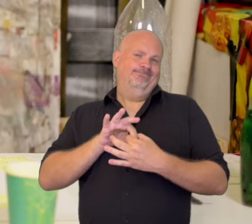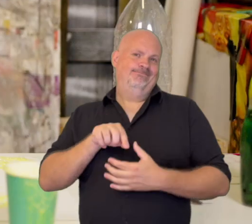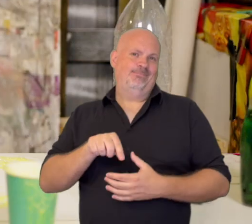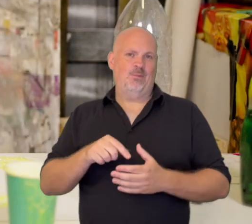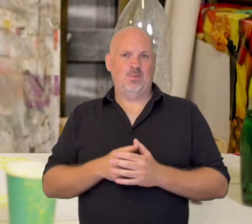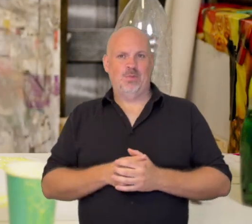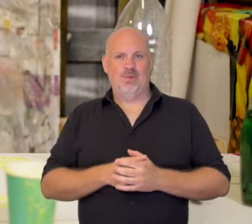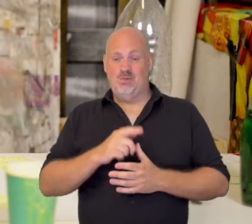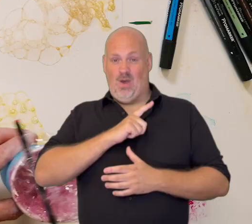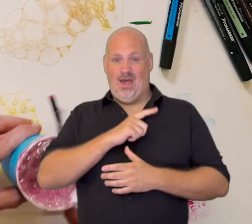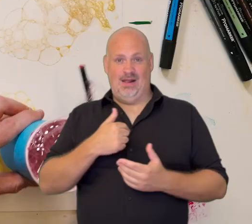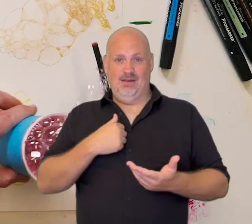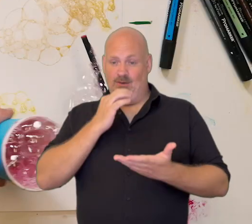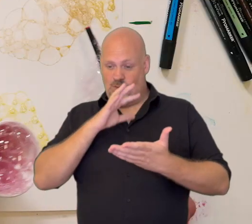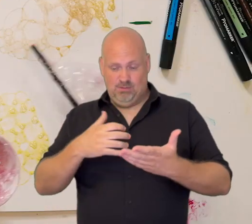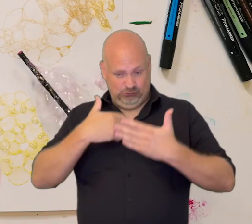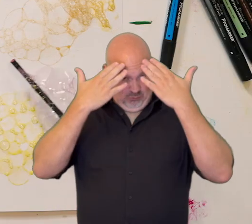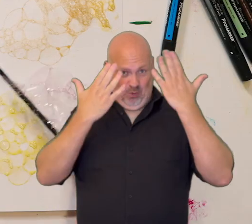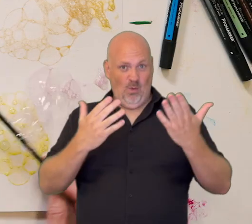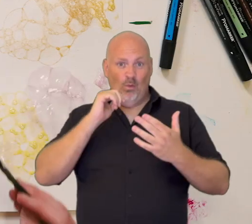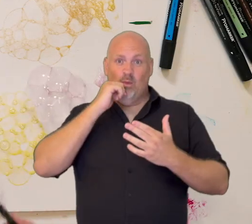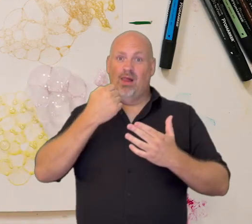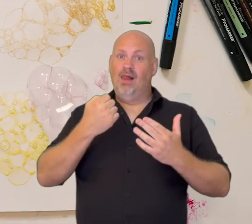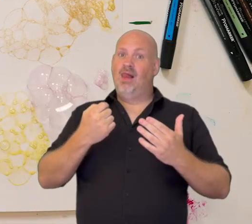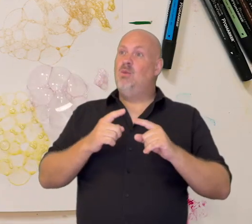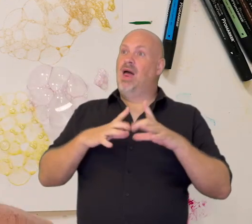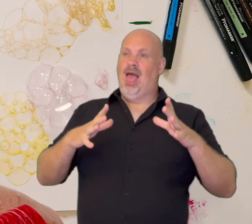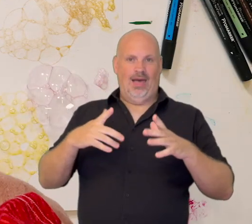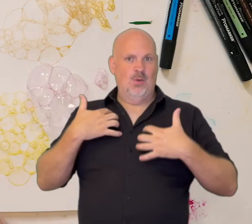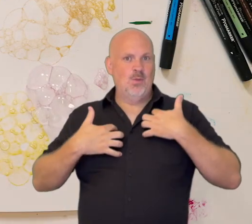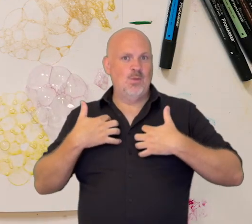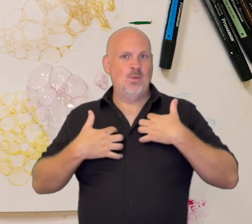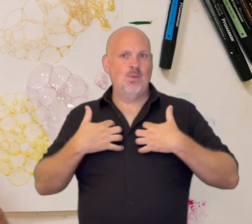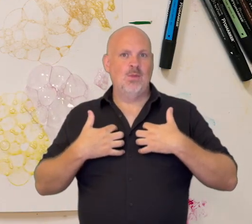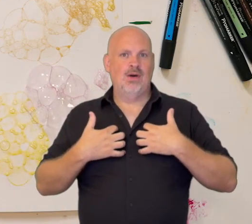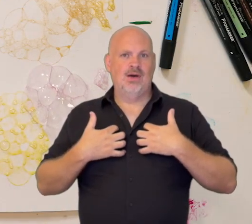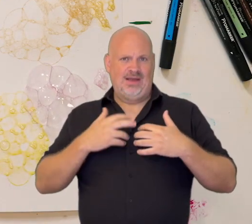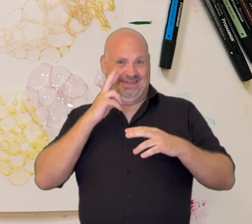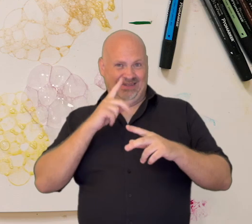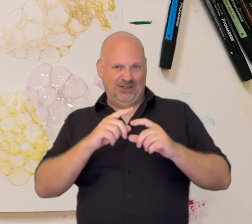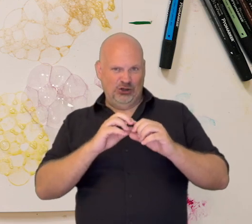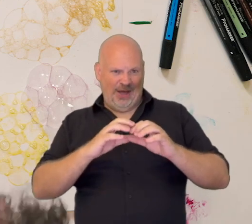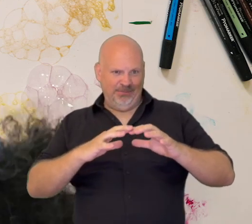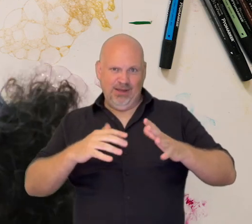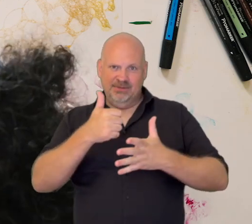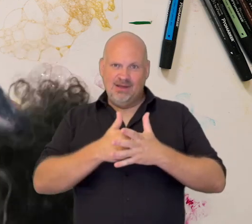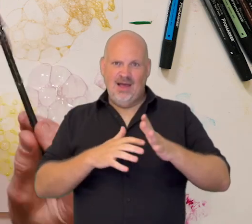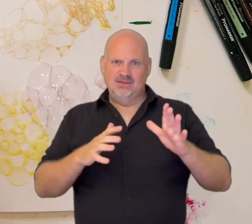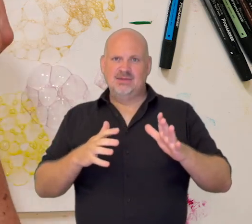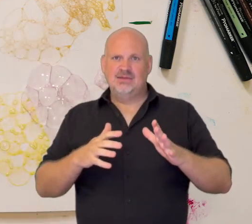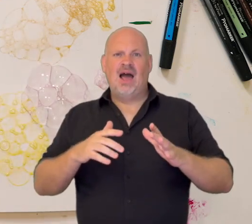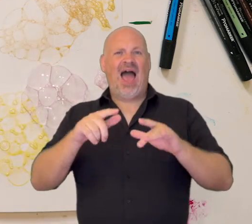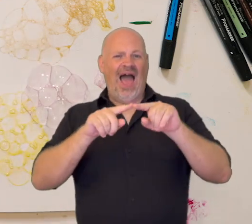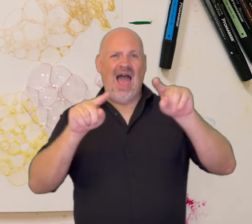because I don't know how it's going to end up, and that's really exciting for me. It's starting to really take shape a bit now. It's good to cover the